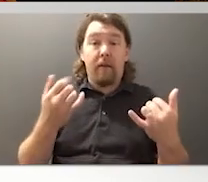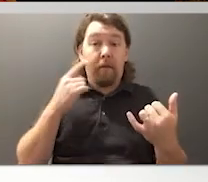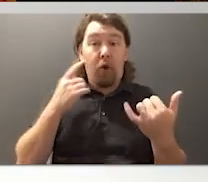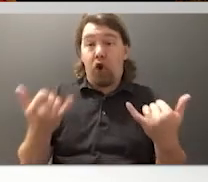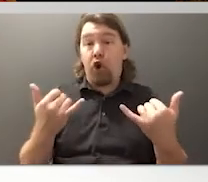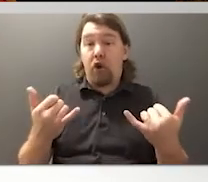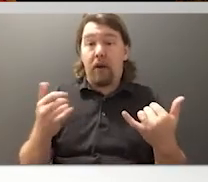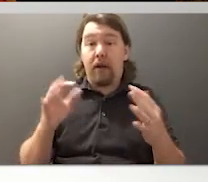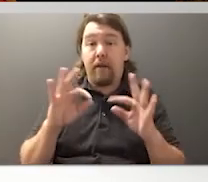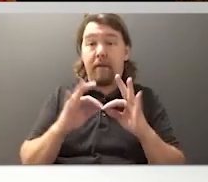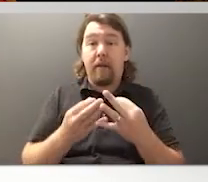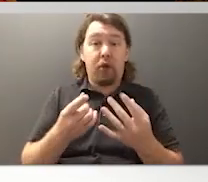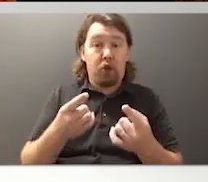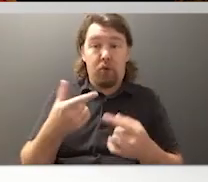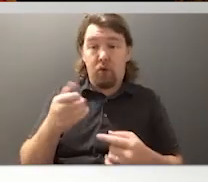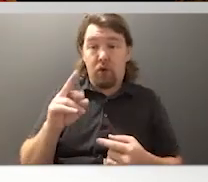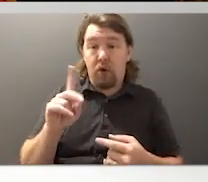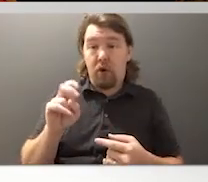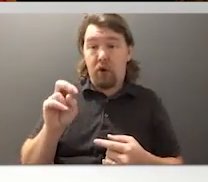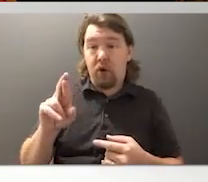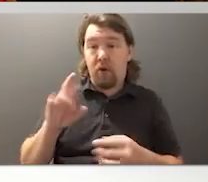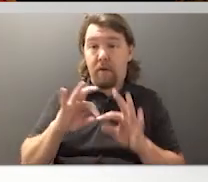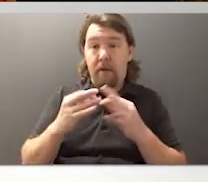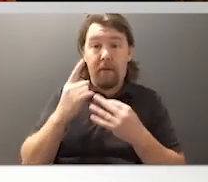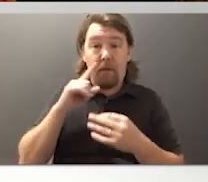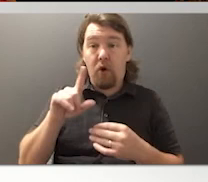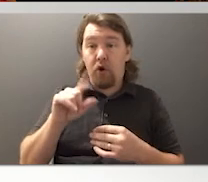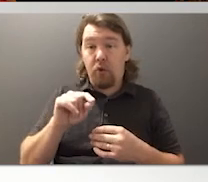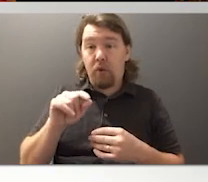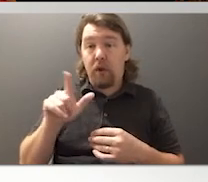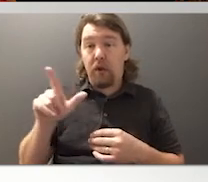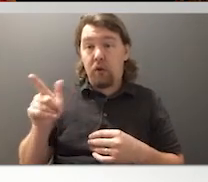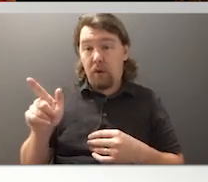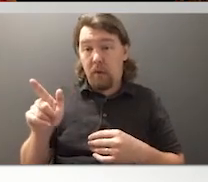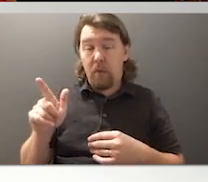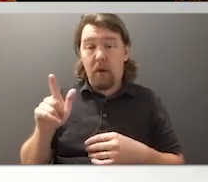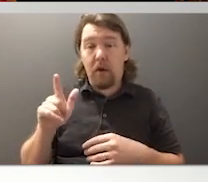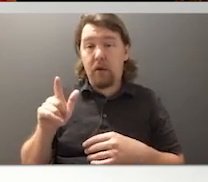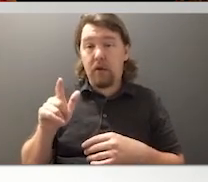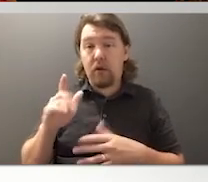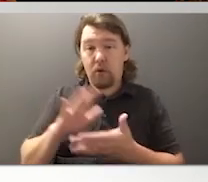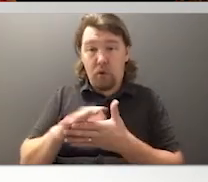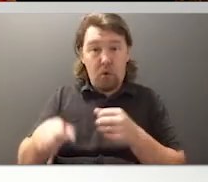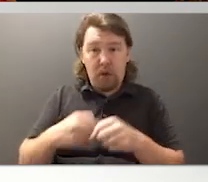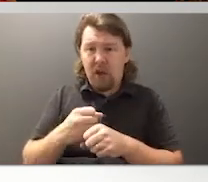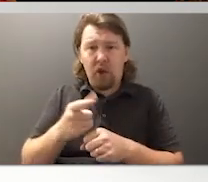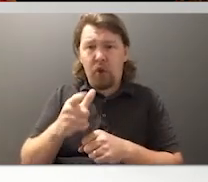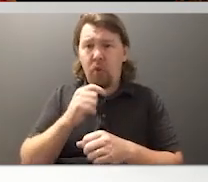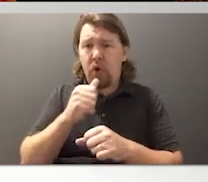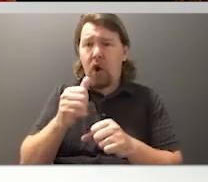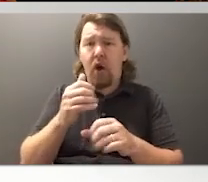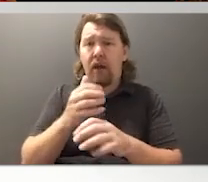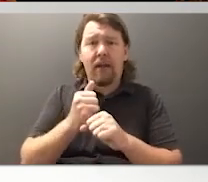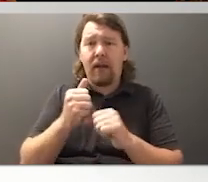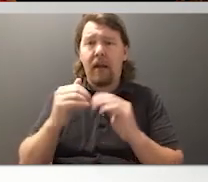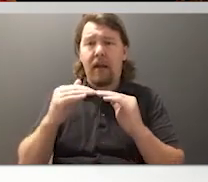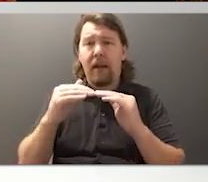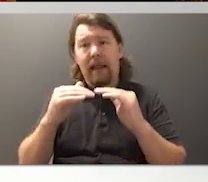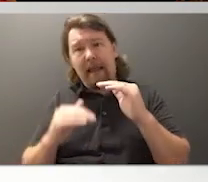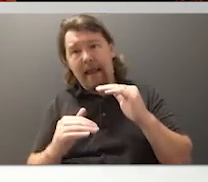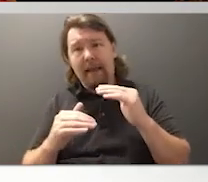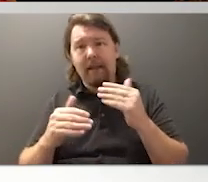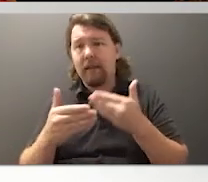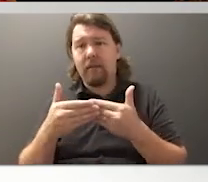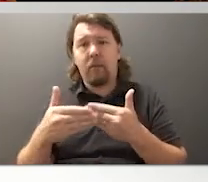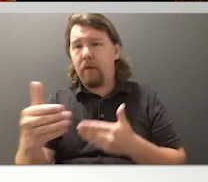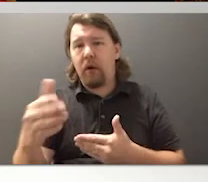No, it won't. Not for current family. So if you're a Gardner family for the 2020-21 school year, you're